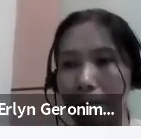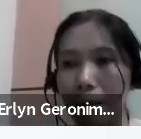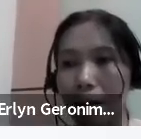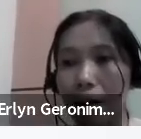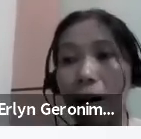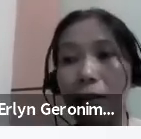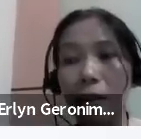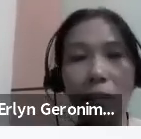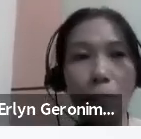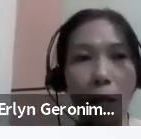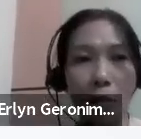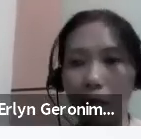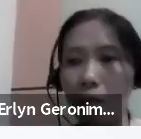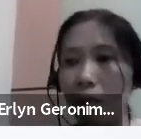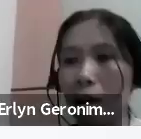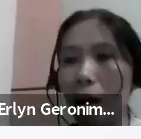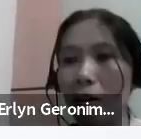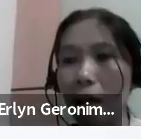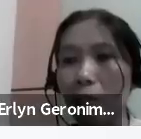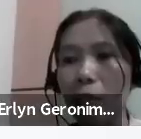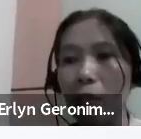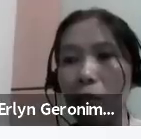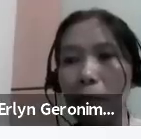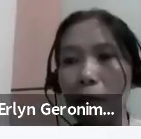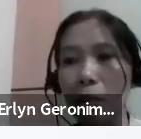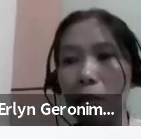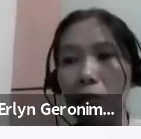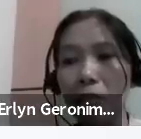administrator. Our next speaker, a